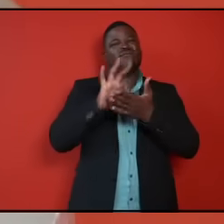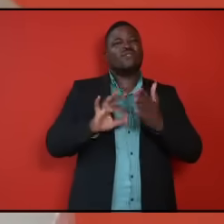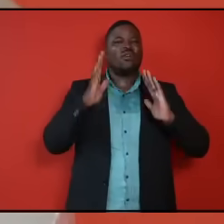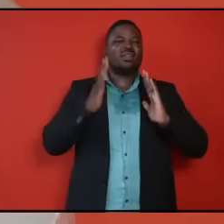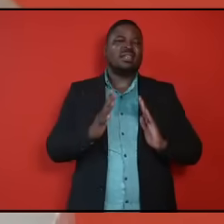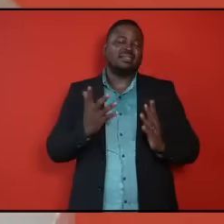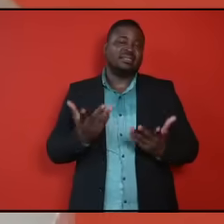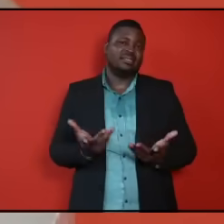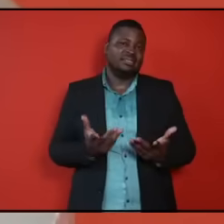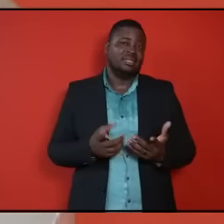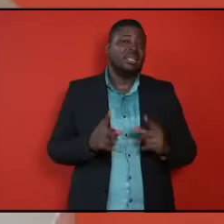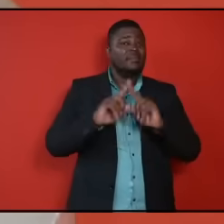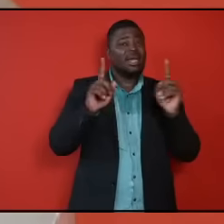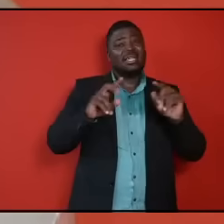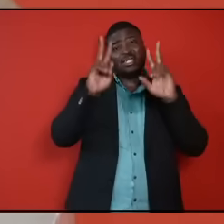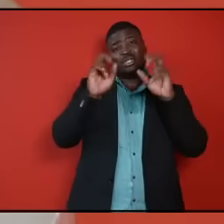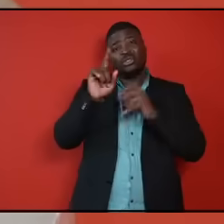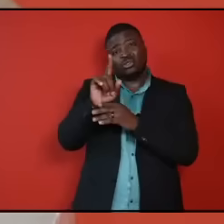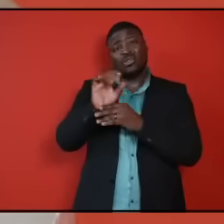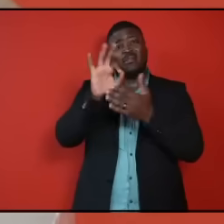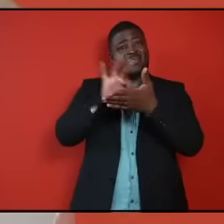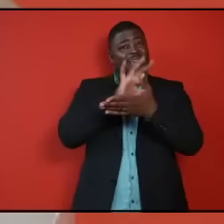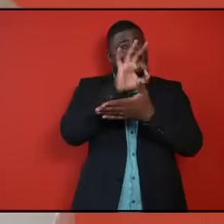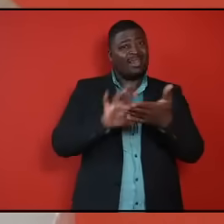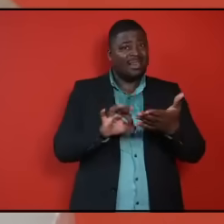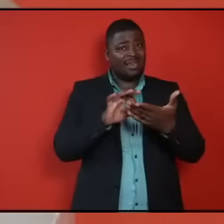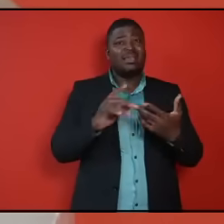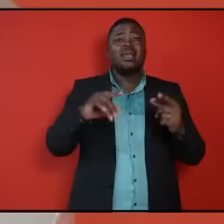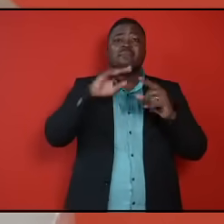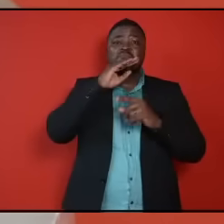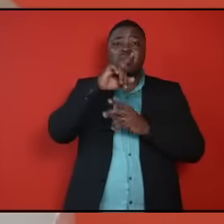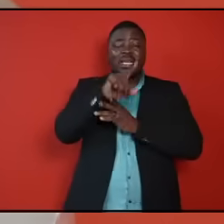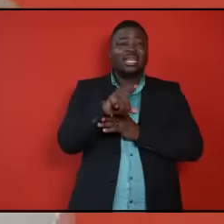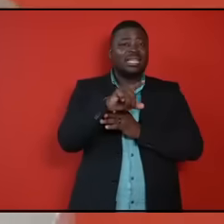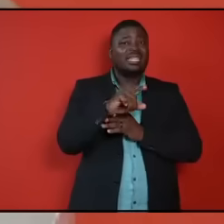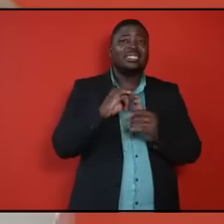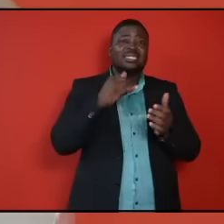of elections is not mum pepper apple.